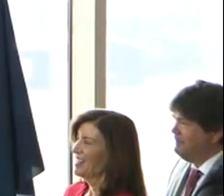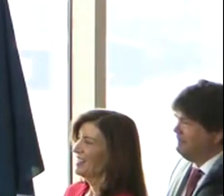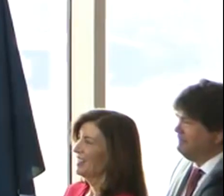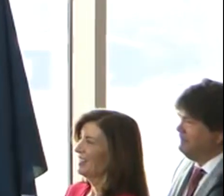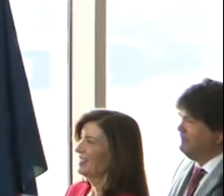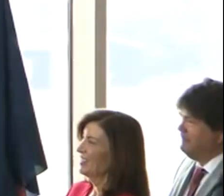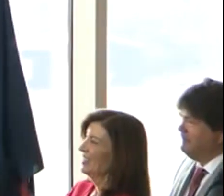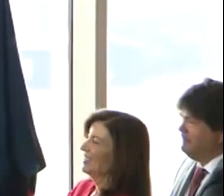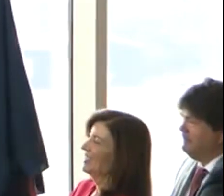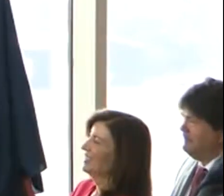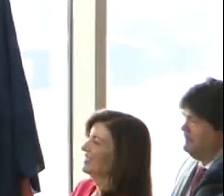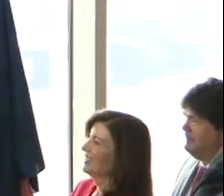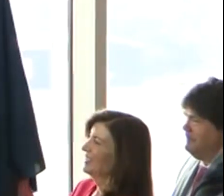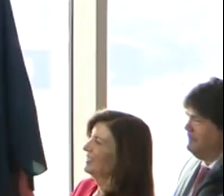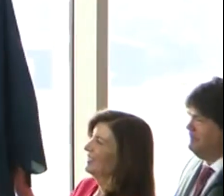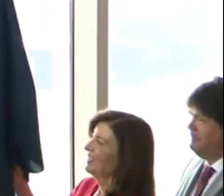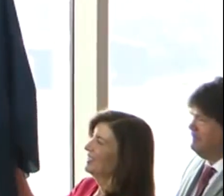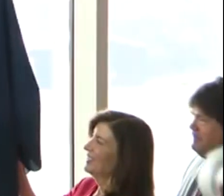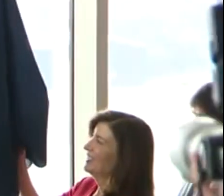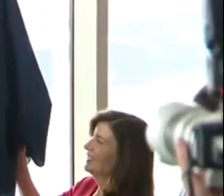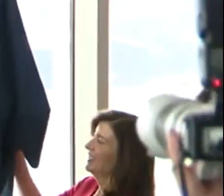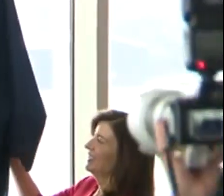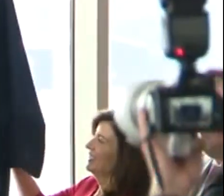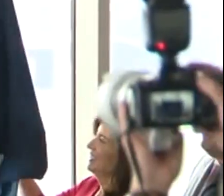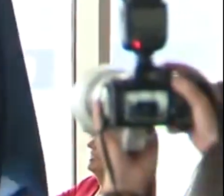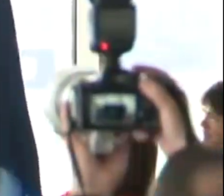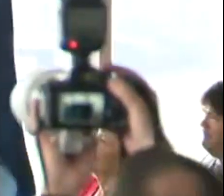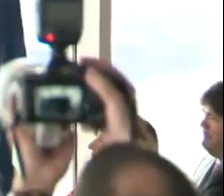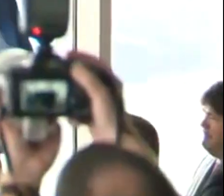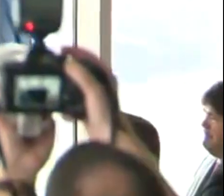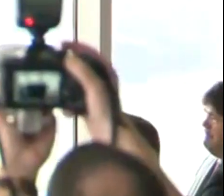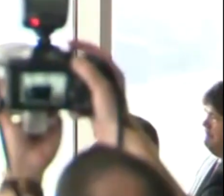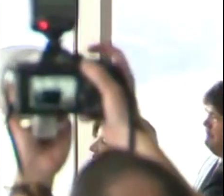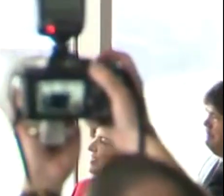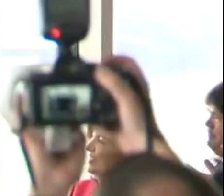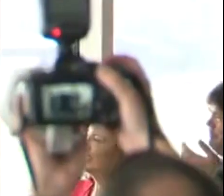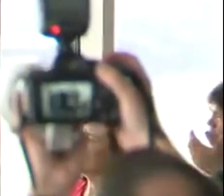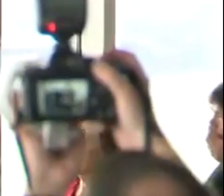Okay. On the count of 3. 1, 2, 3.